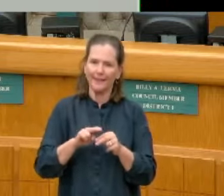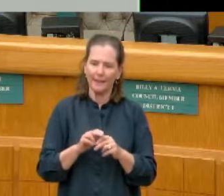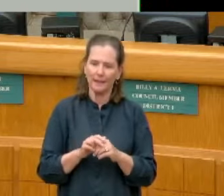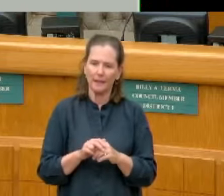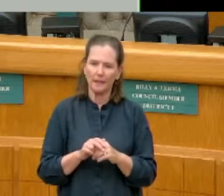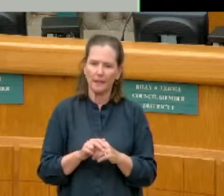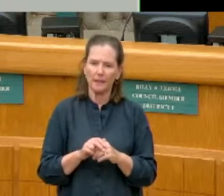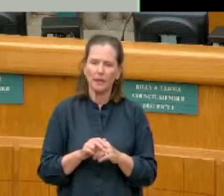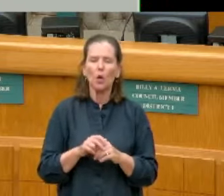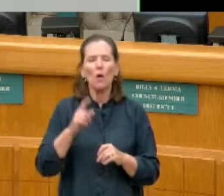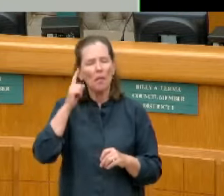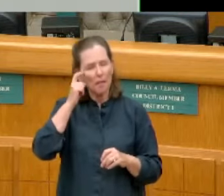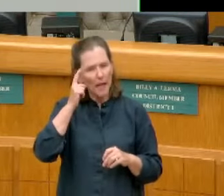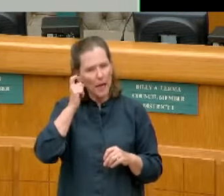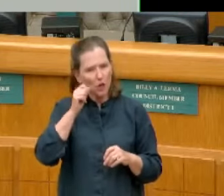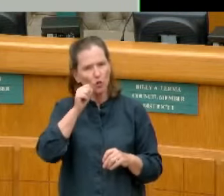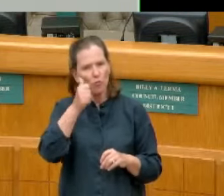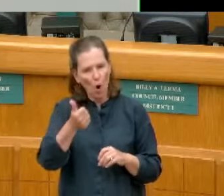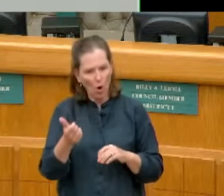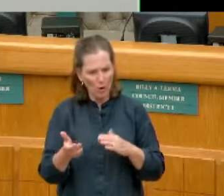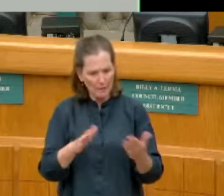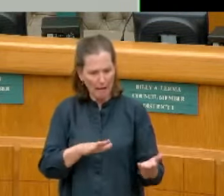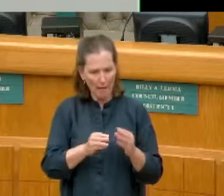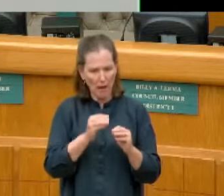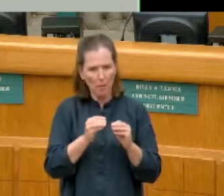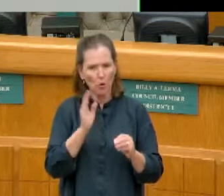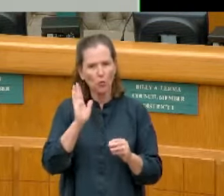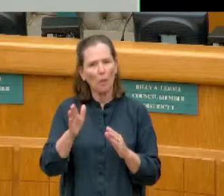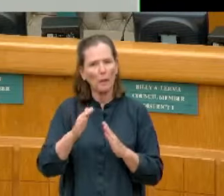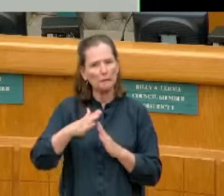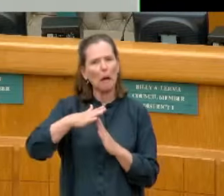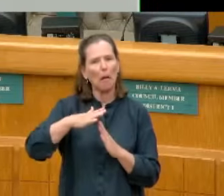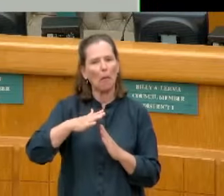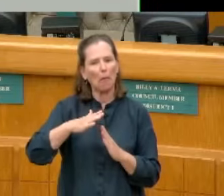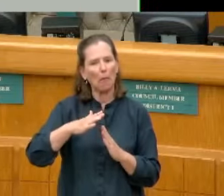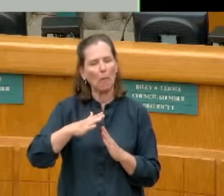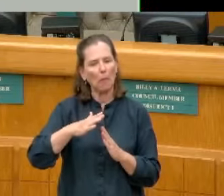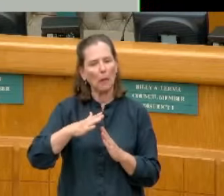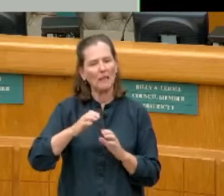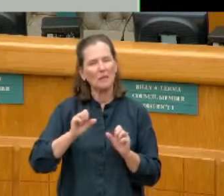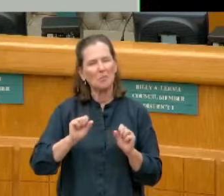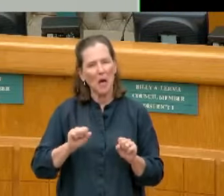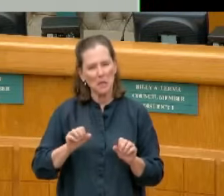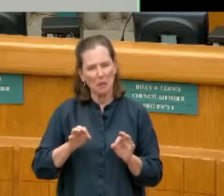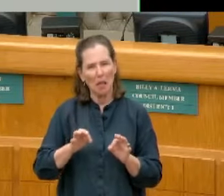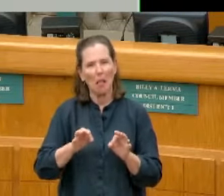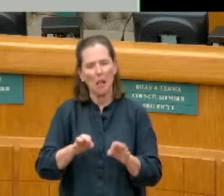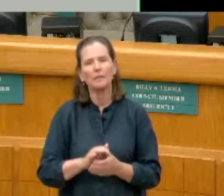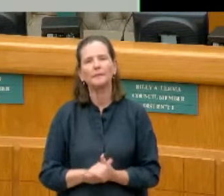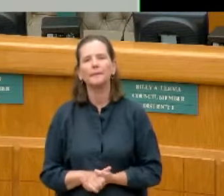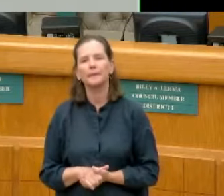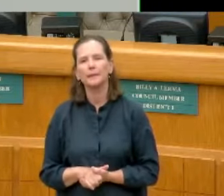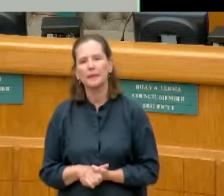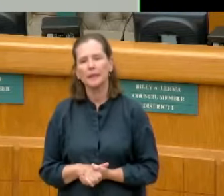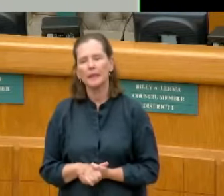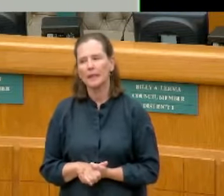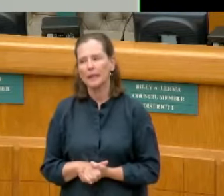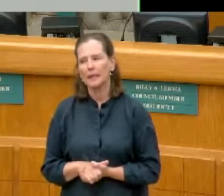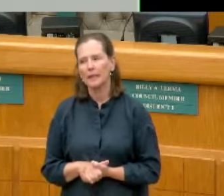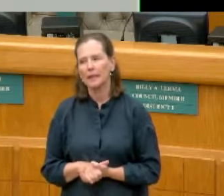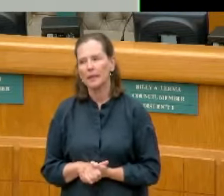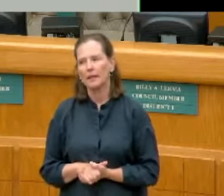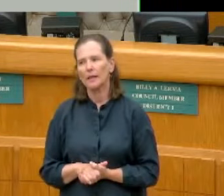that tomorrow should be the peak. I'm saying I think it's going to be a little later than tomorrow, being the one who makes the projections, but it